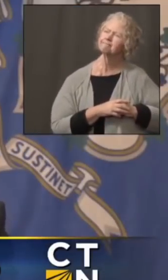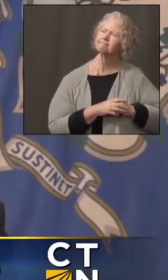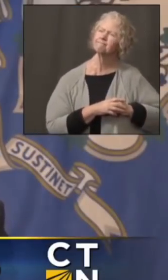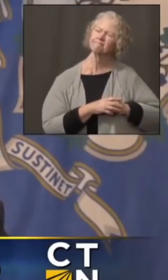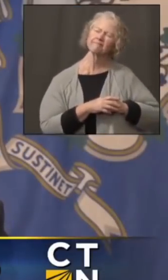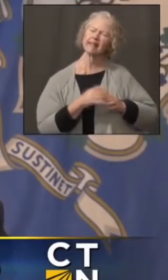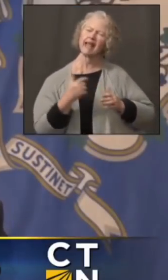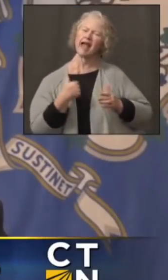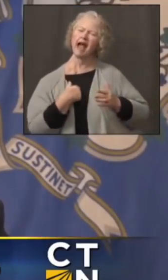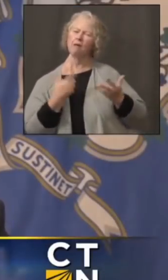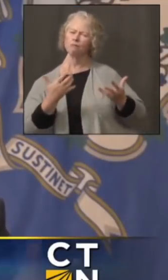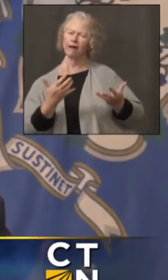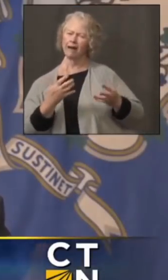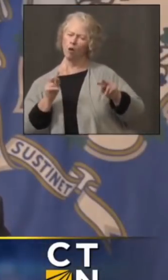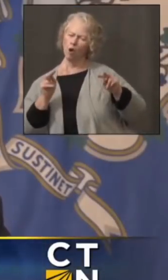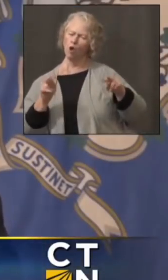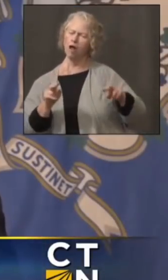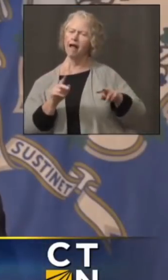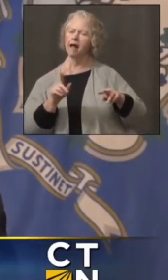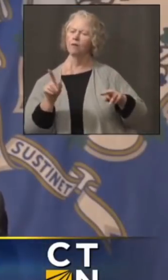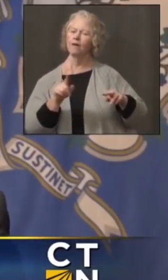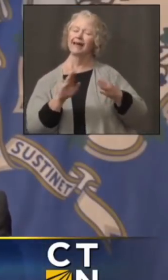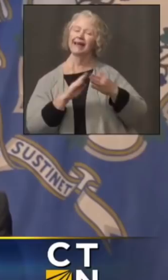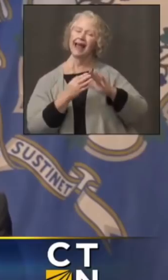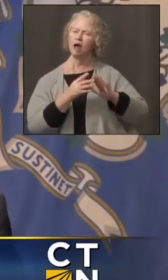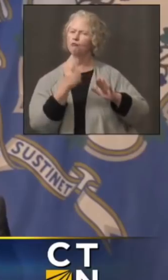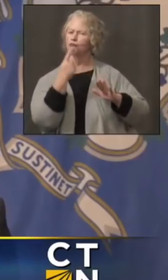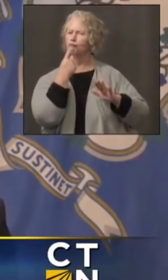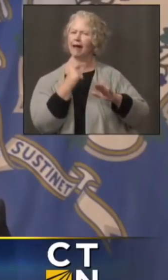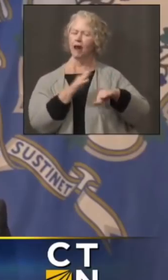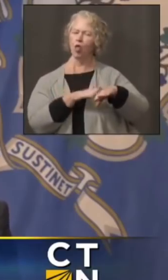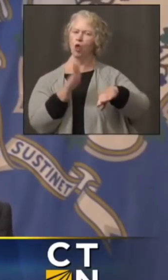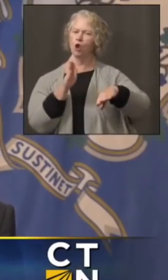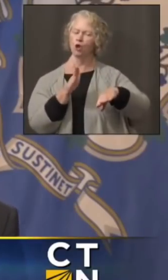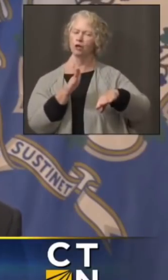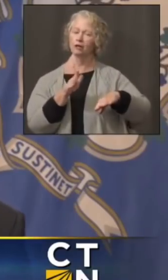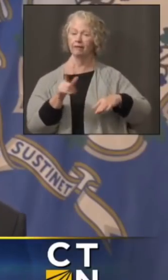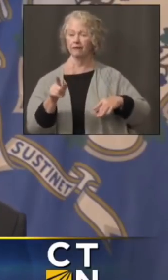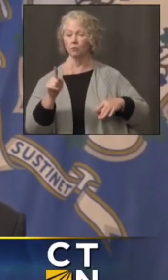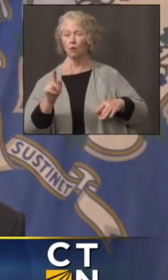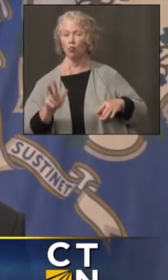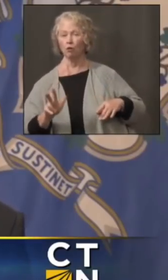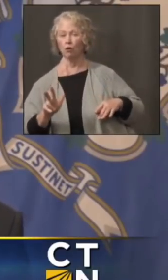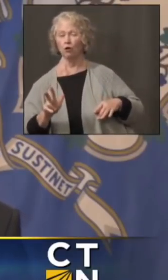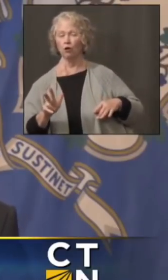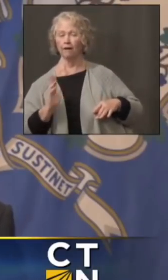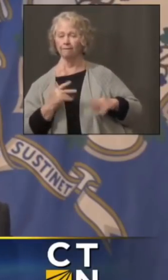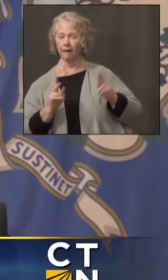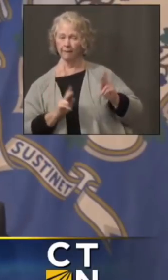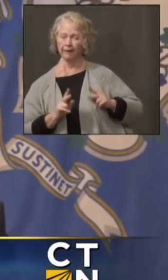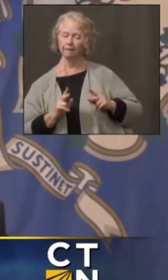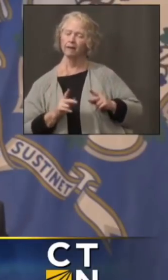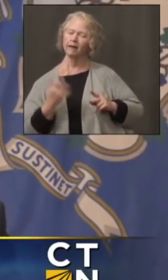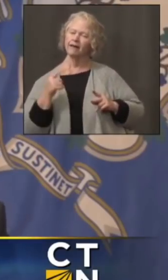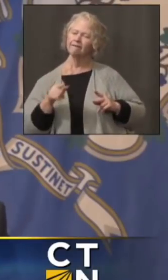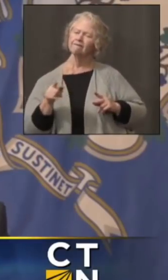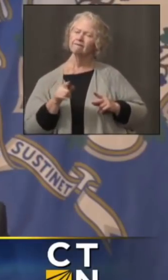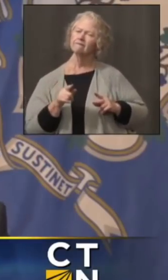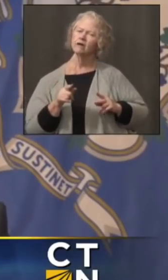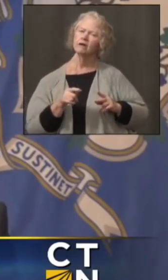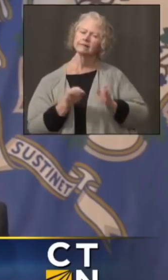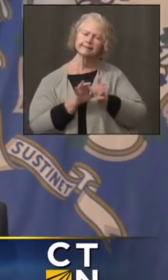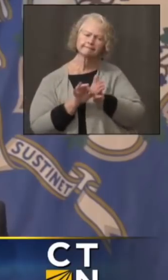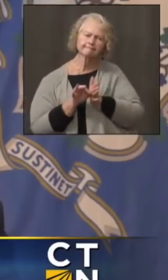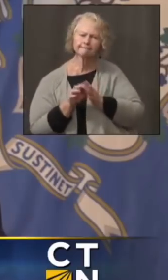the red alert towns, which is, like I said, about a third of the state right now. I think with track and trace and targeting, we're able